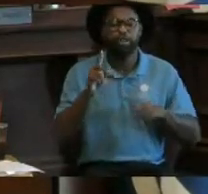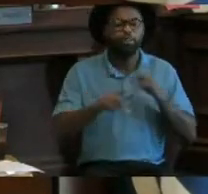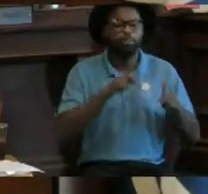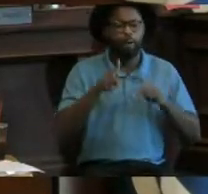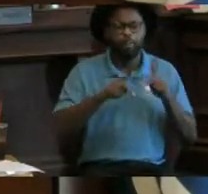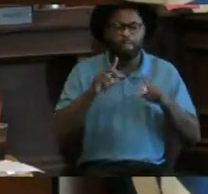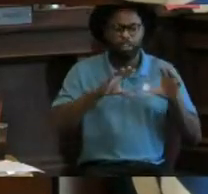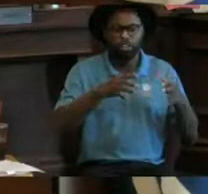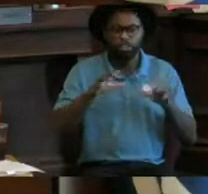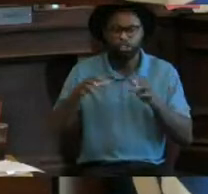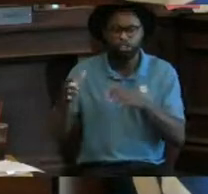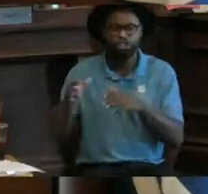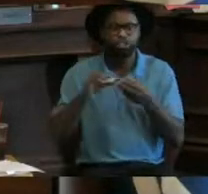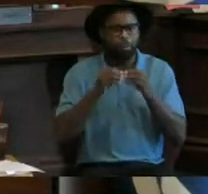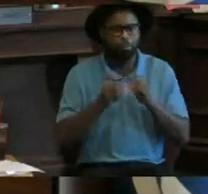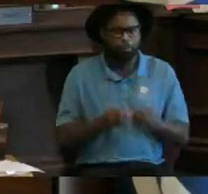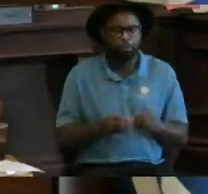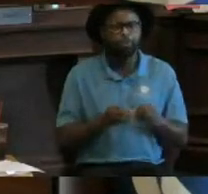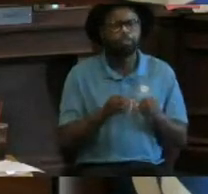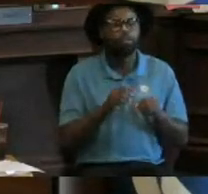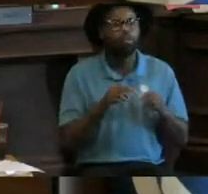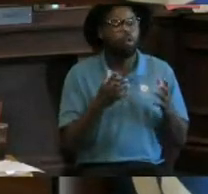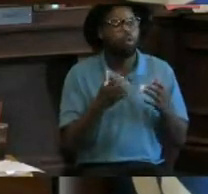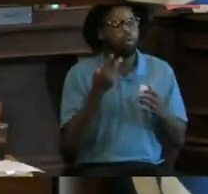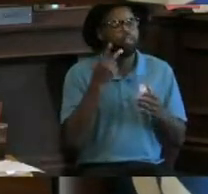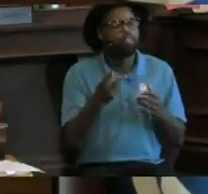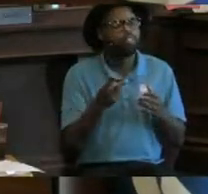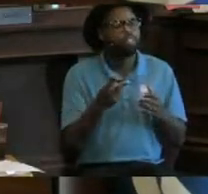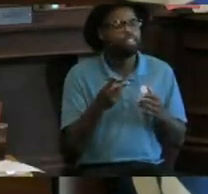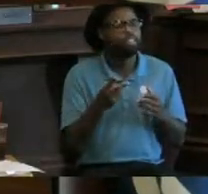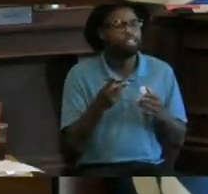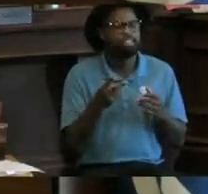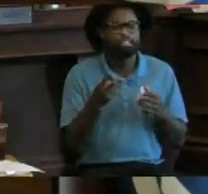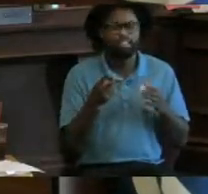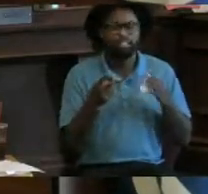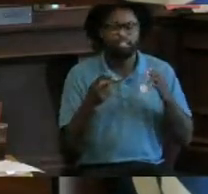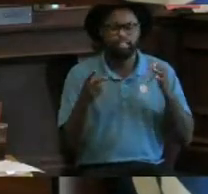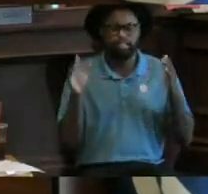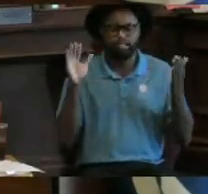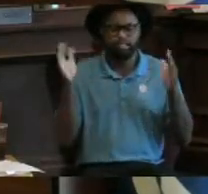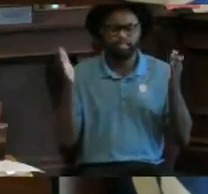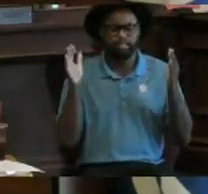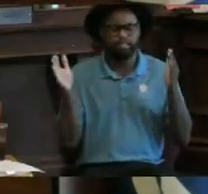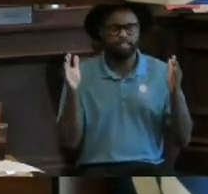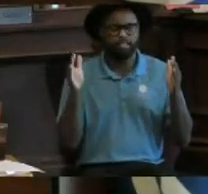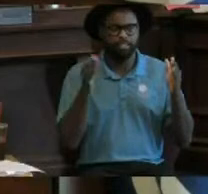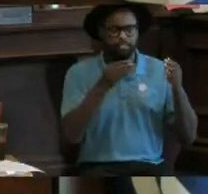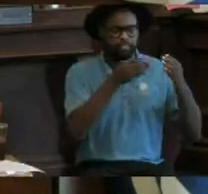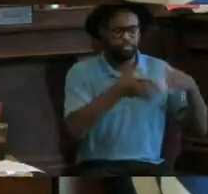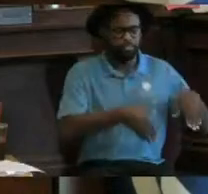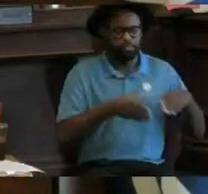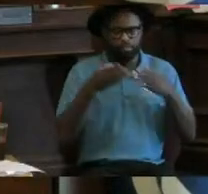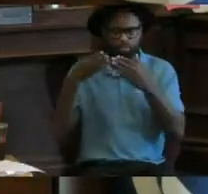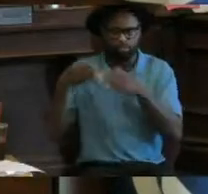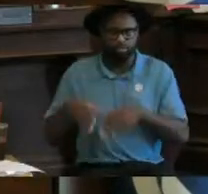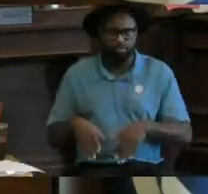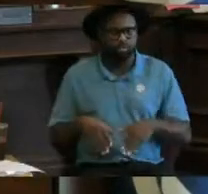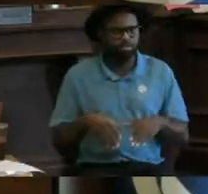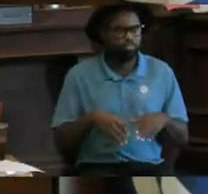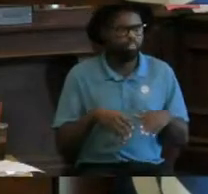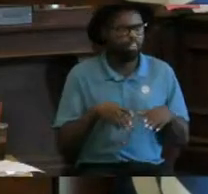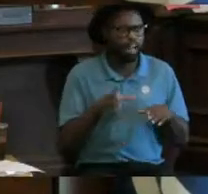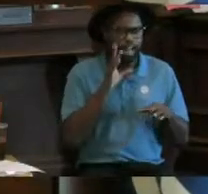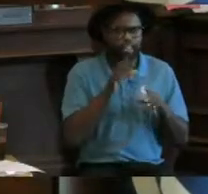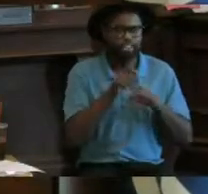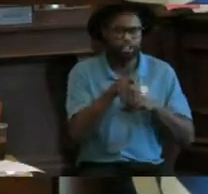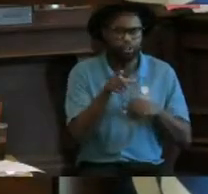populations and the numbers, but I would like to see kind of like a side-by-side breakdown of bed, and I can send this to you as